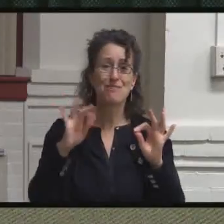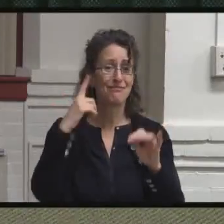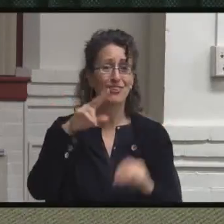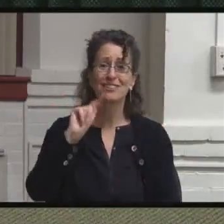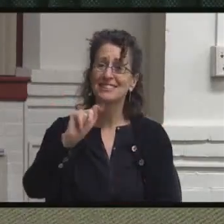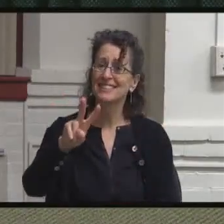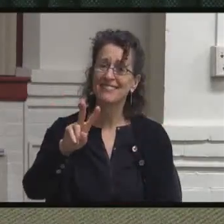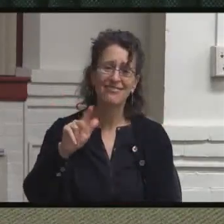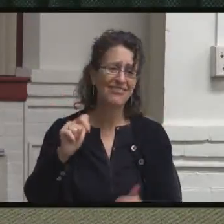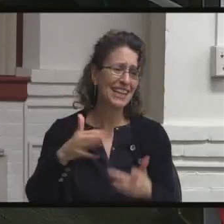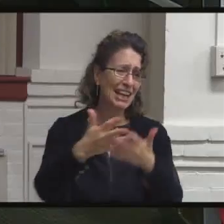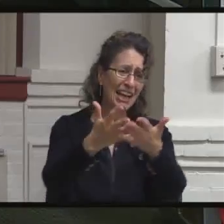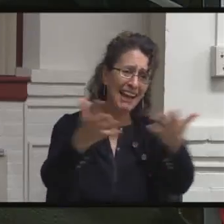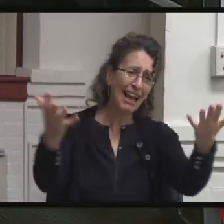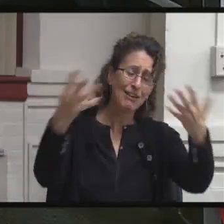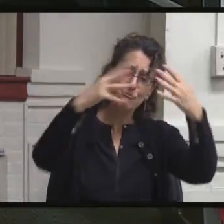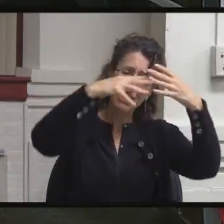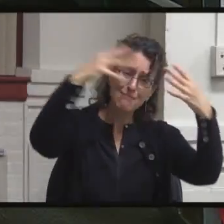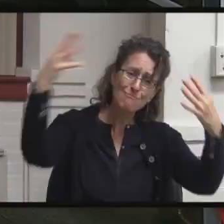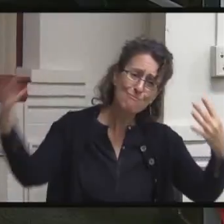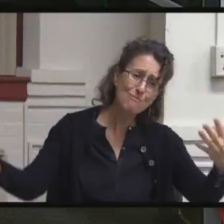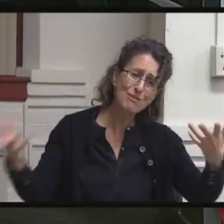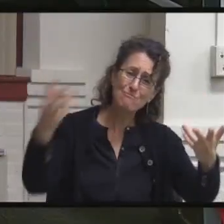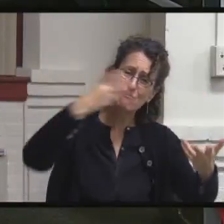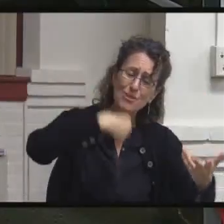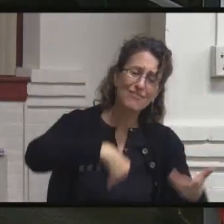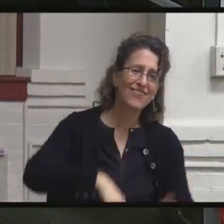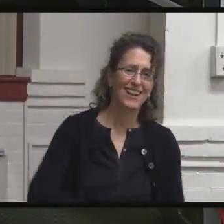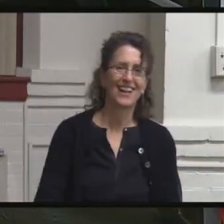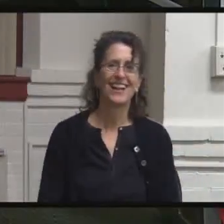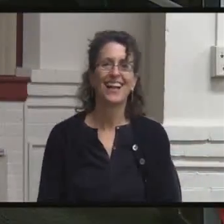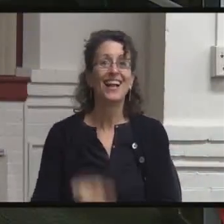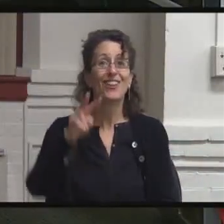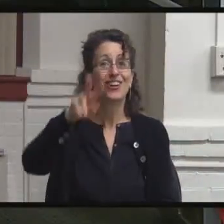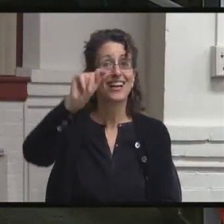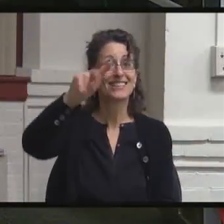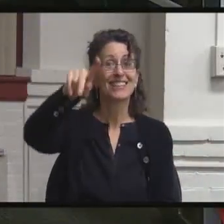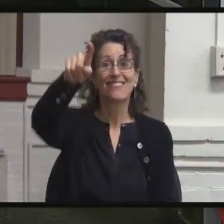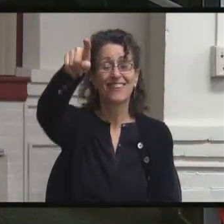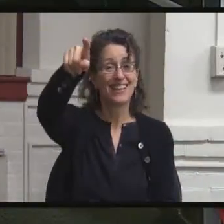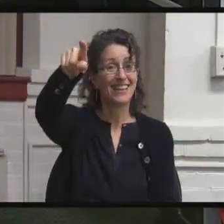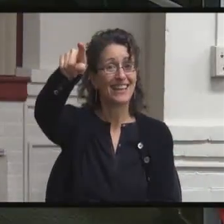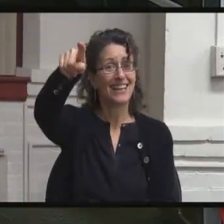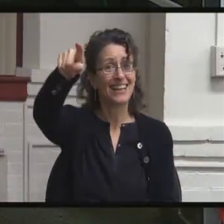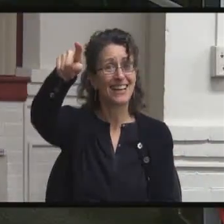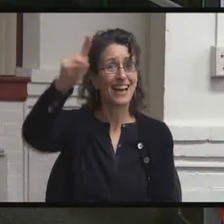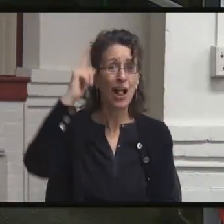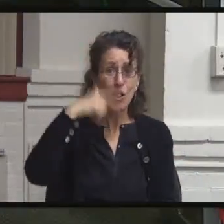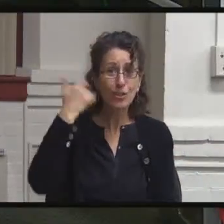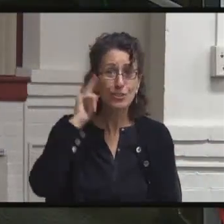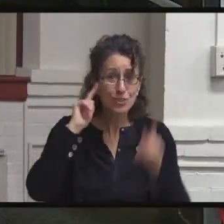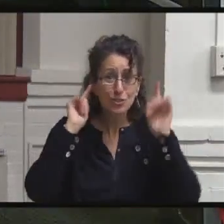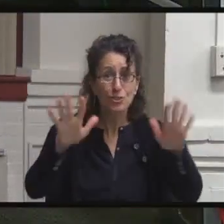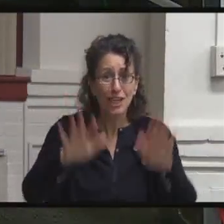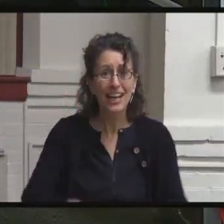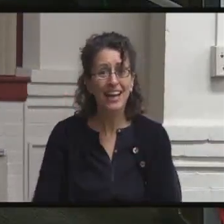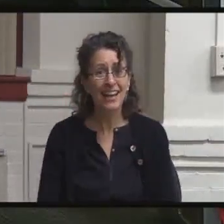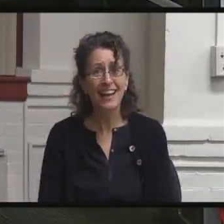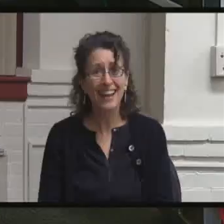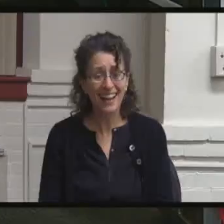TV. That's what I was looking at. You had to admit. There we go. Yeah, have a look at yourself. See that? Look at that. I'm telling